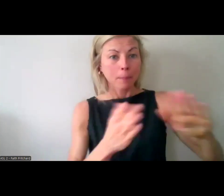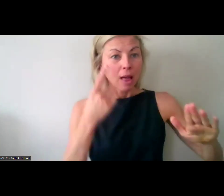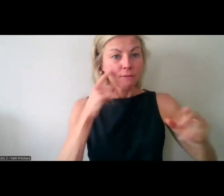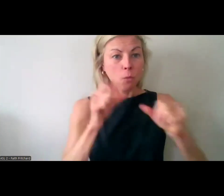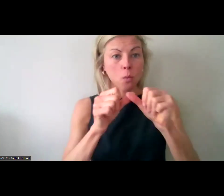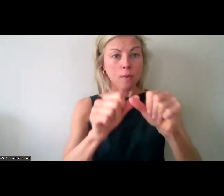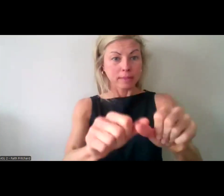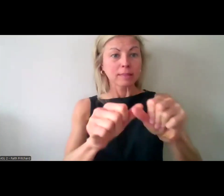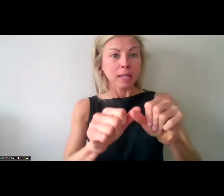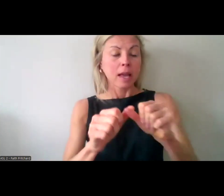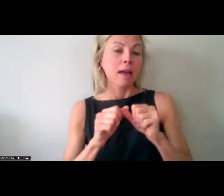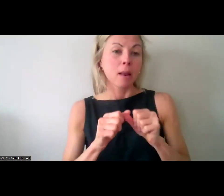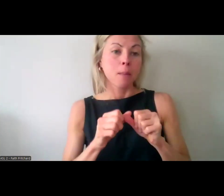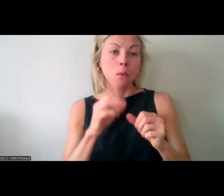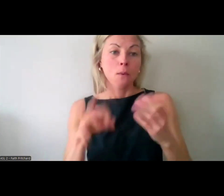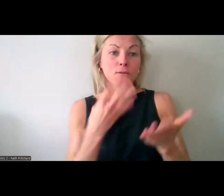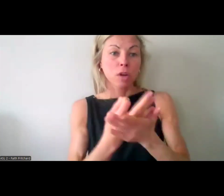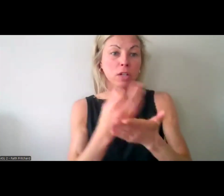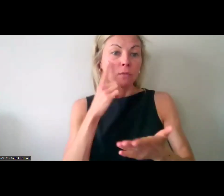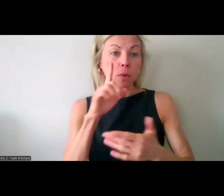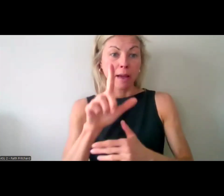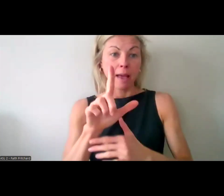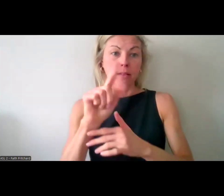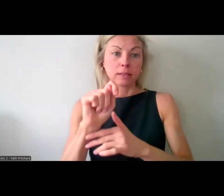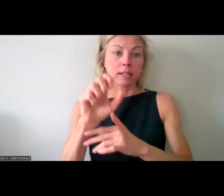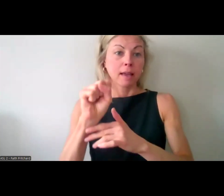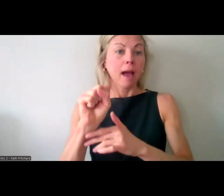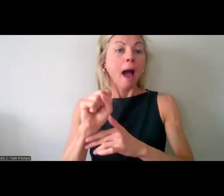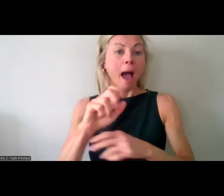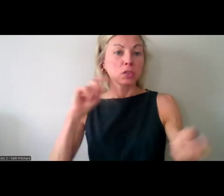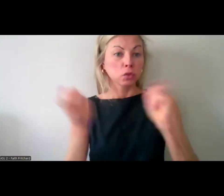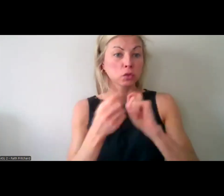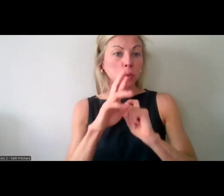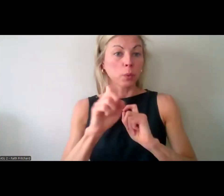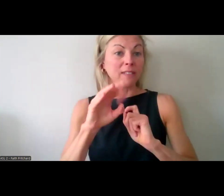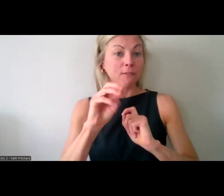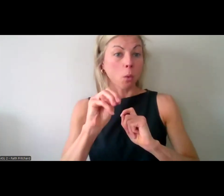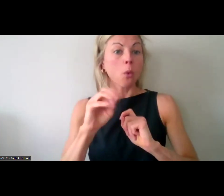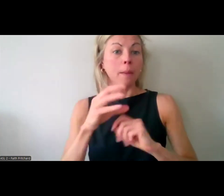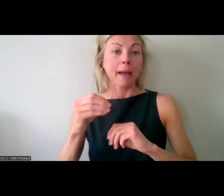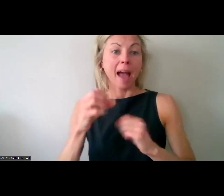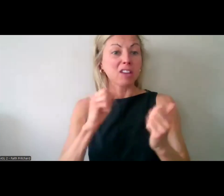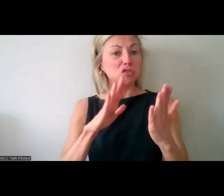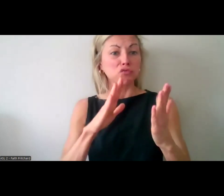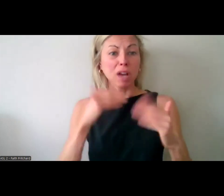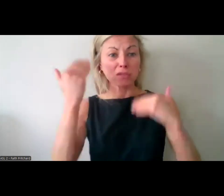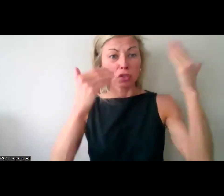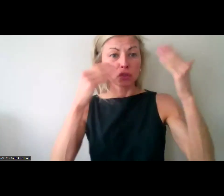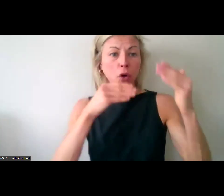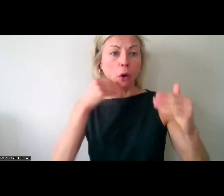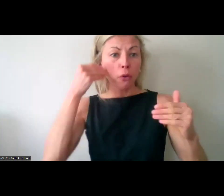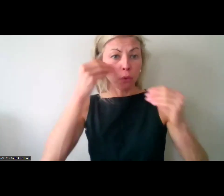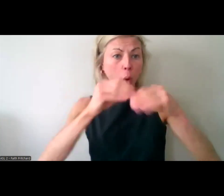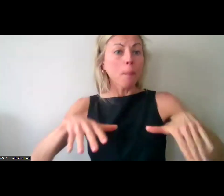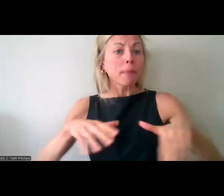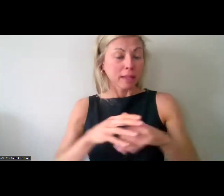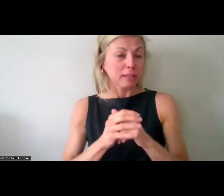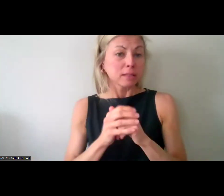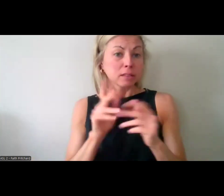funding for the LTSS system reforms and in addressing adult homelessness. I think we